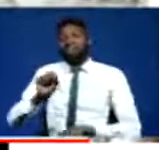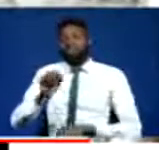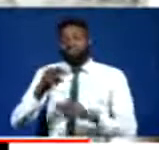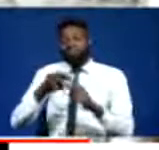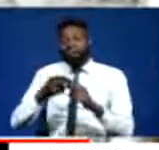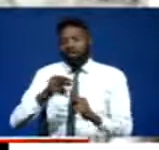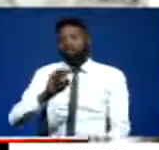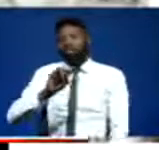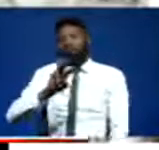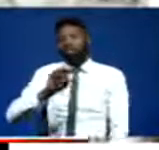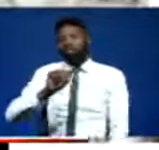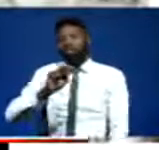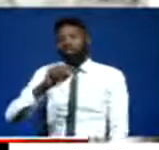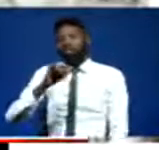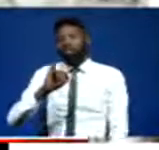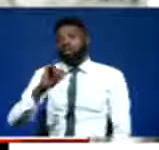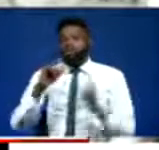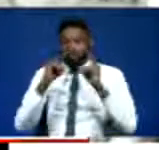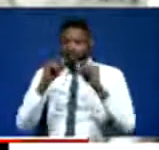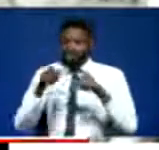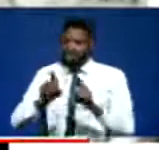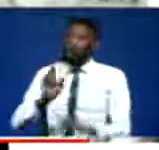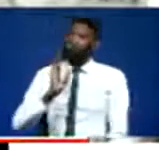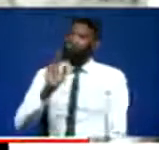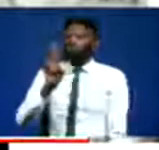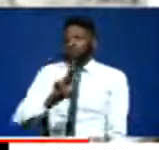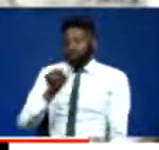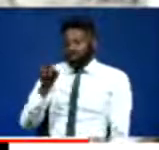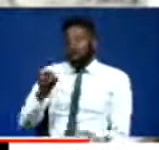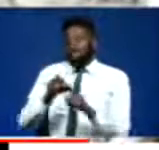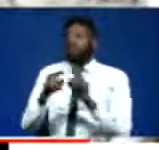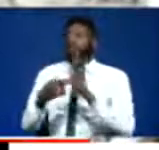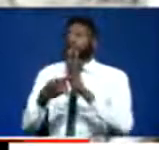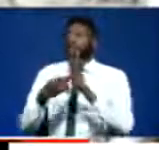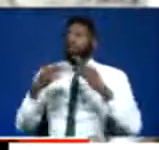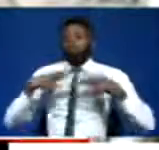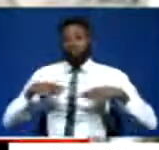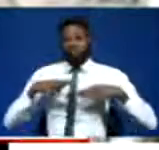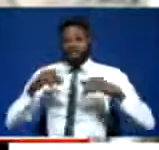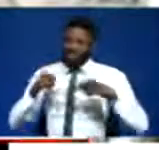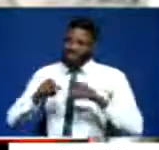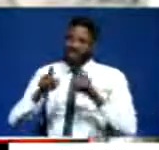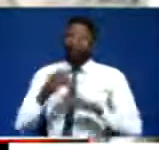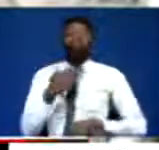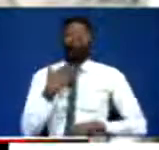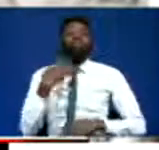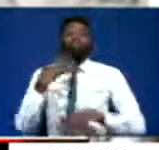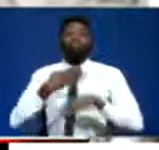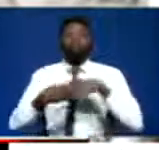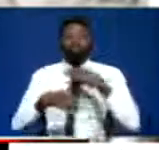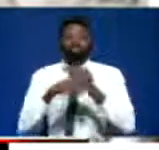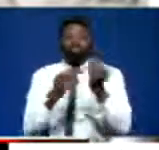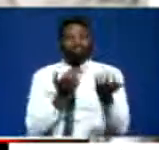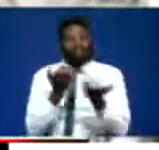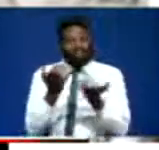be using this as an example to those who are seeking to be building, to setting up businesses, buildings like this